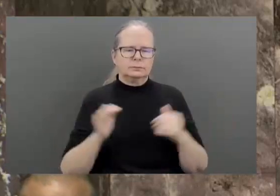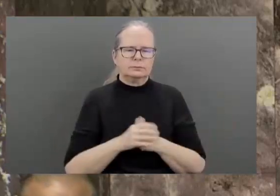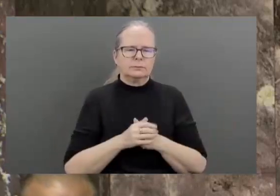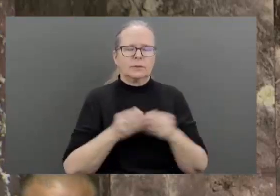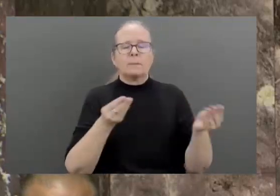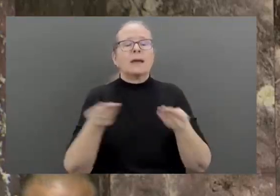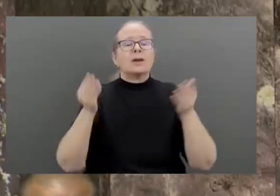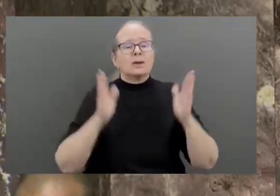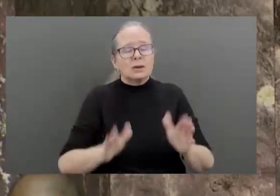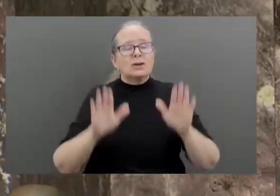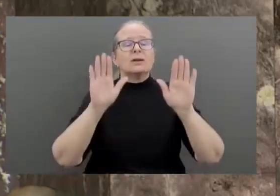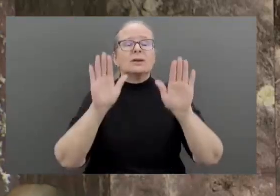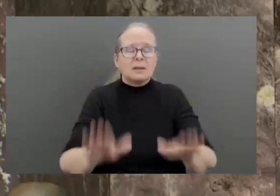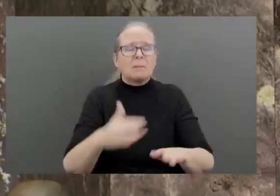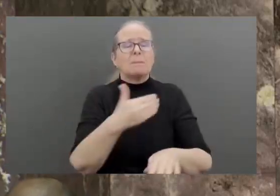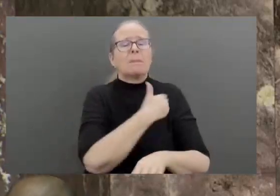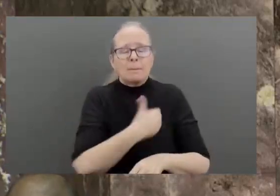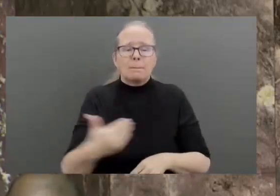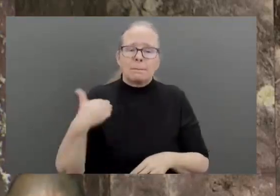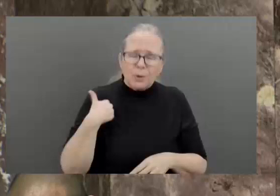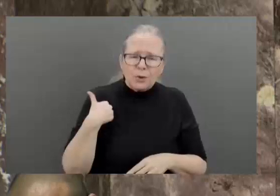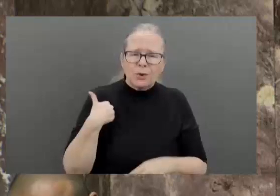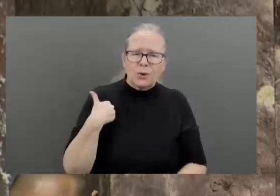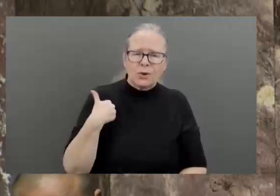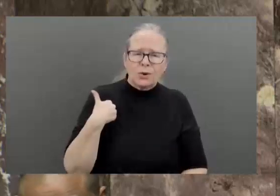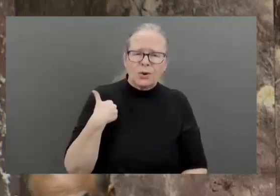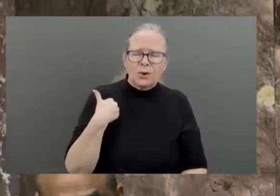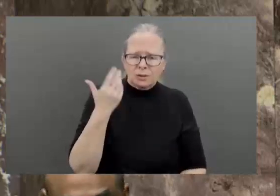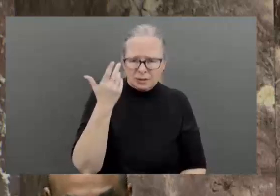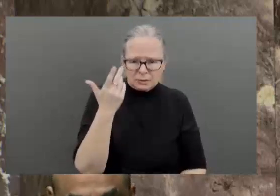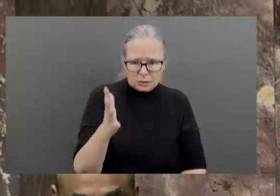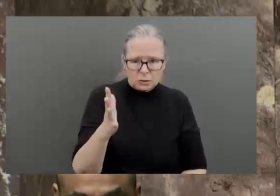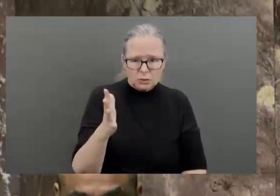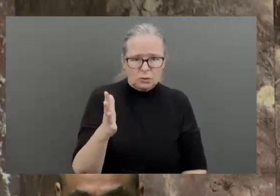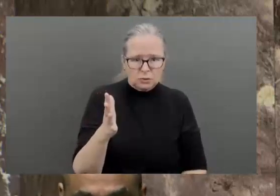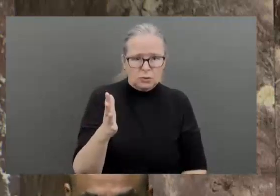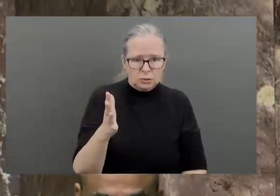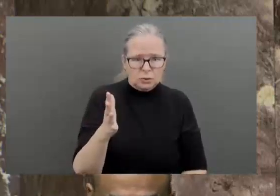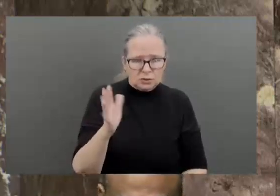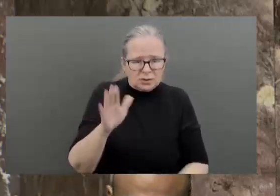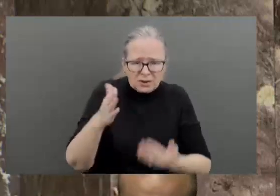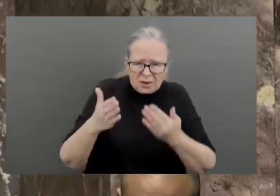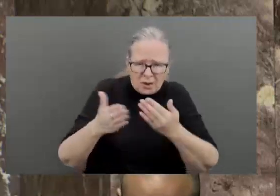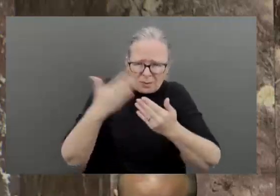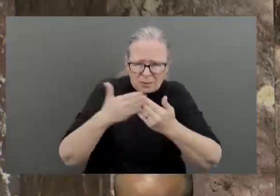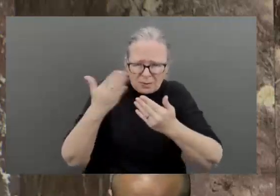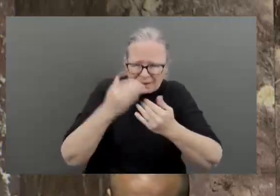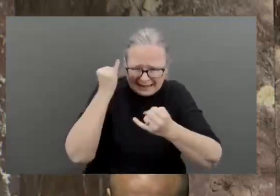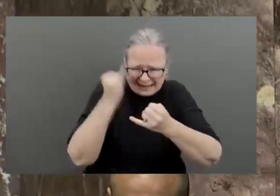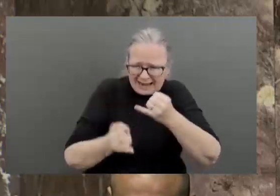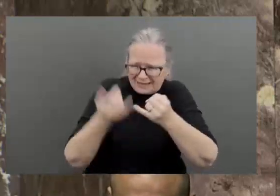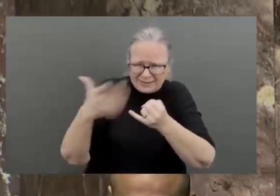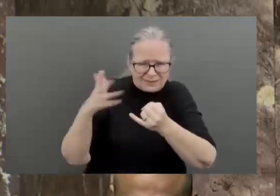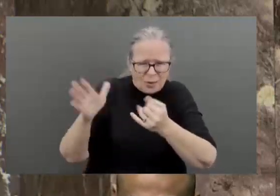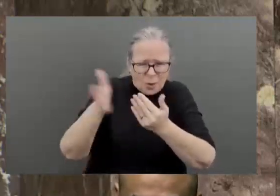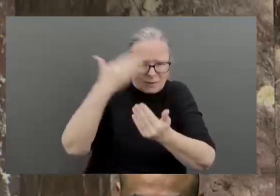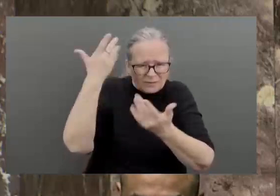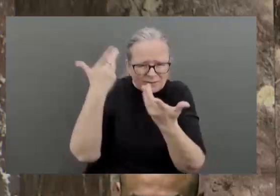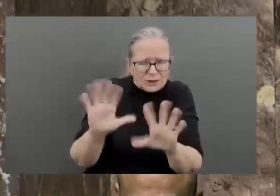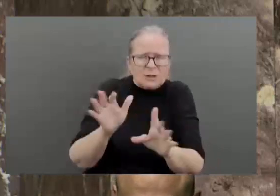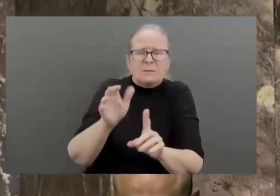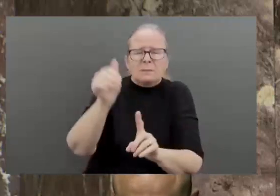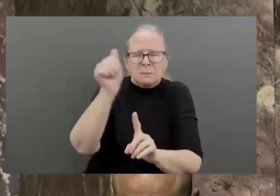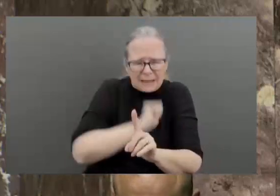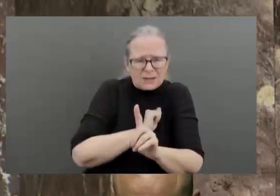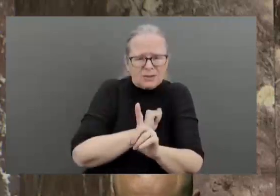Members, we're almost done. Just a few more minutes, okay? Thank you, Minister. Thank you, Honourable Speaker. You know, later this